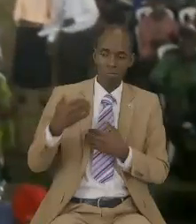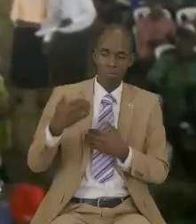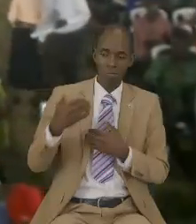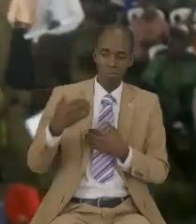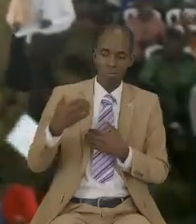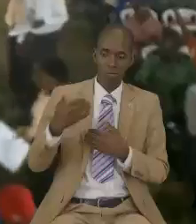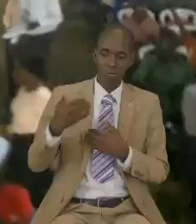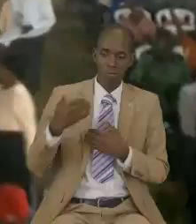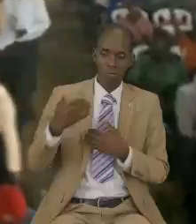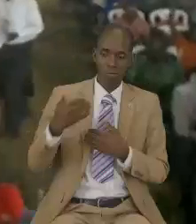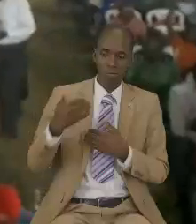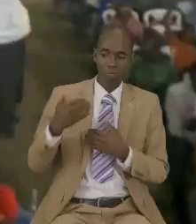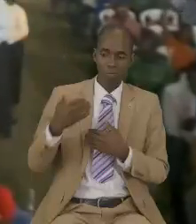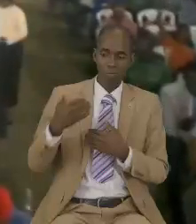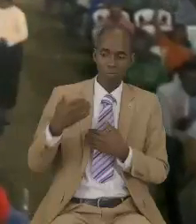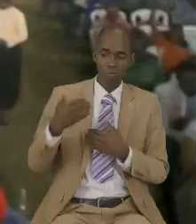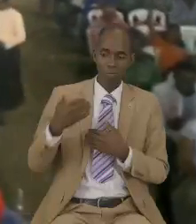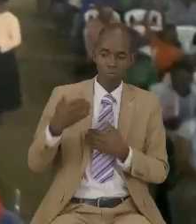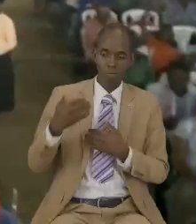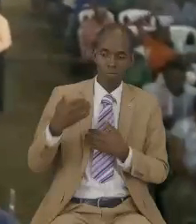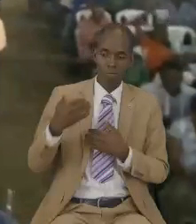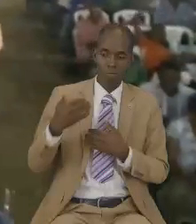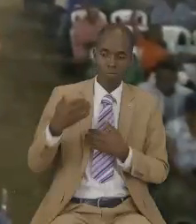The man of God is still coming. Wait patiently.